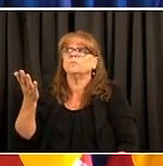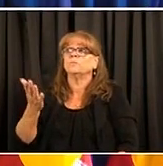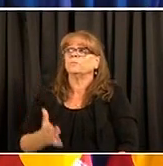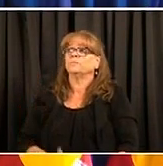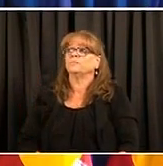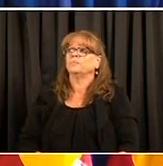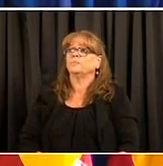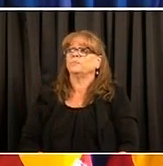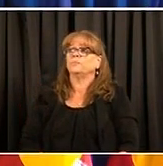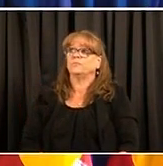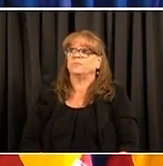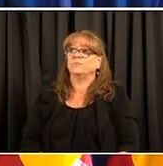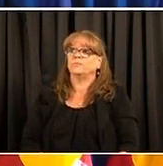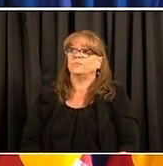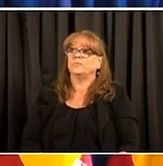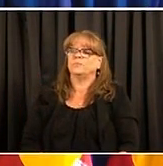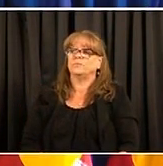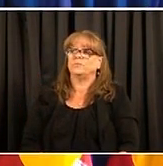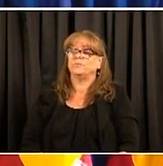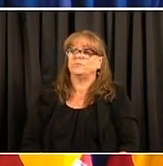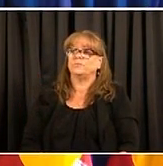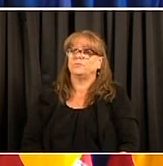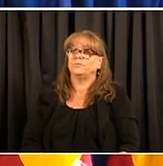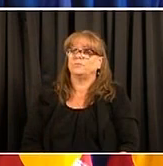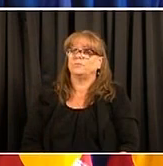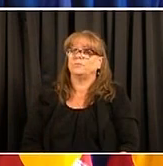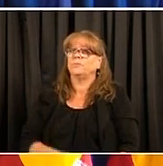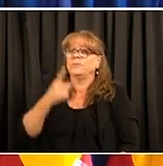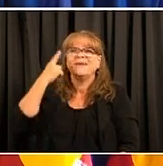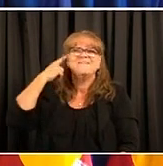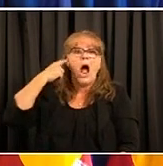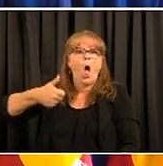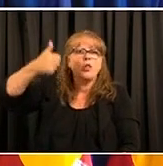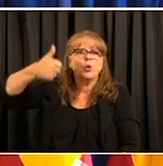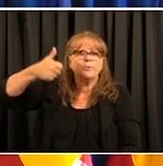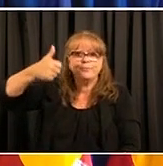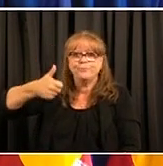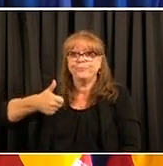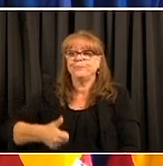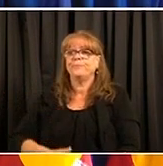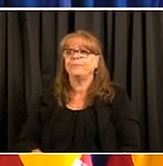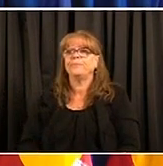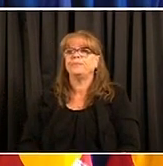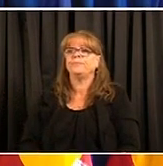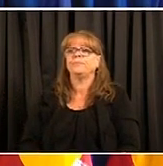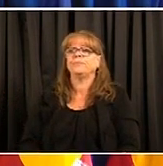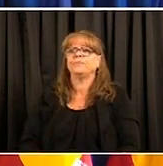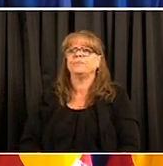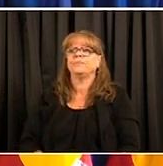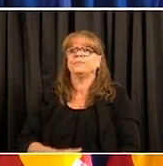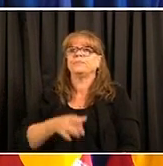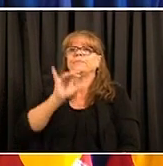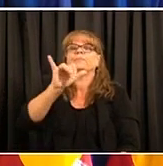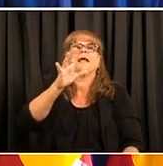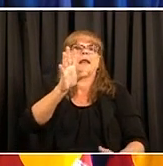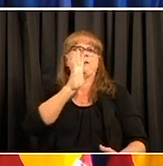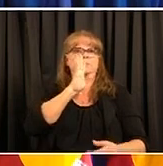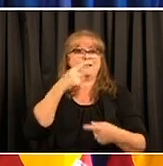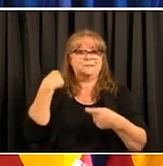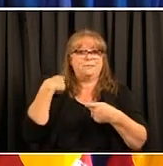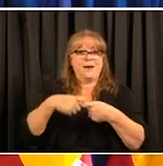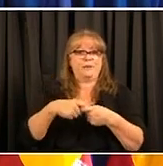Hello, Governor. I'm Jesus Carrasquel from Noticias Univisión Colorado. Gobernador, aún siguen en aumento los casos de coronavirus en el estado, pero ¿qué medidas